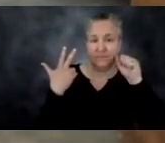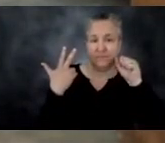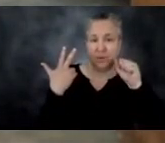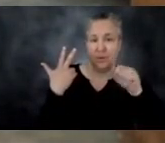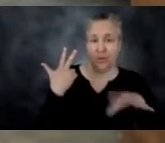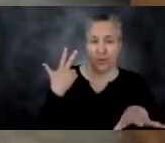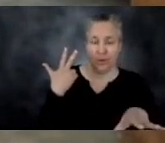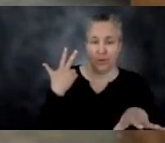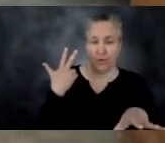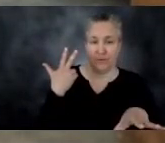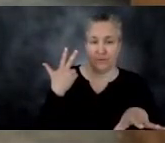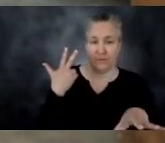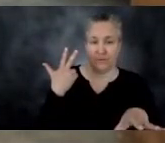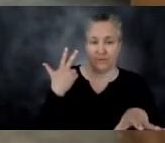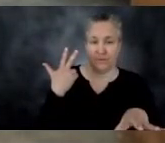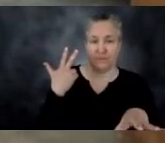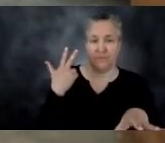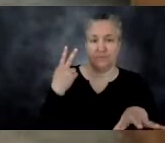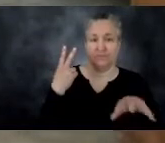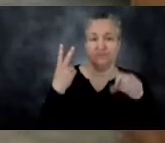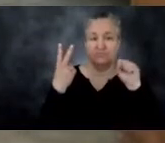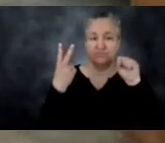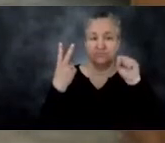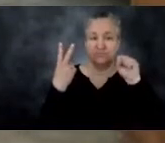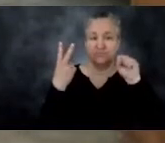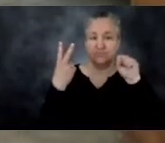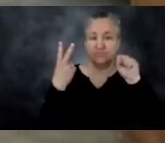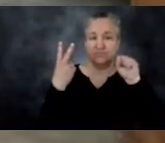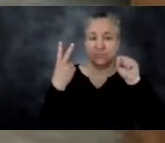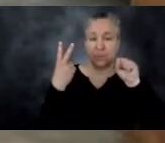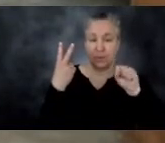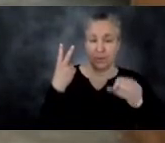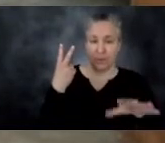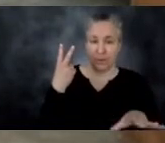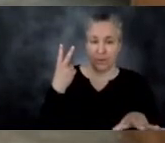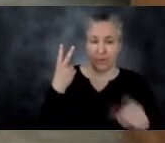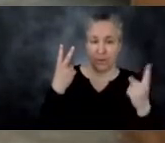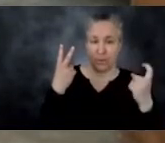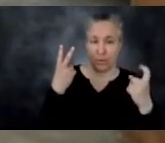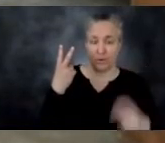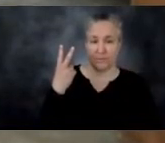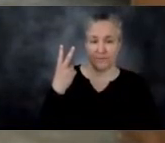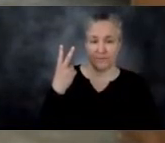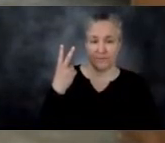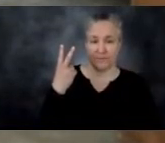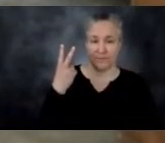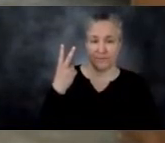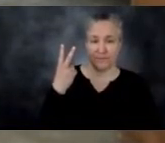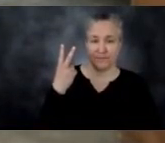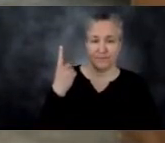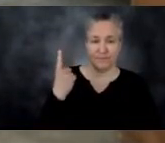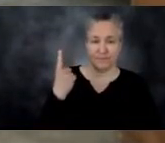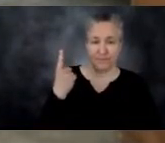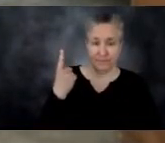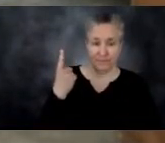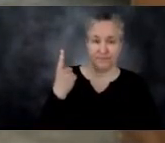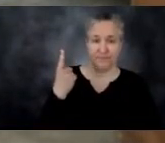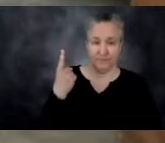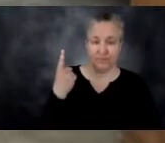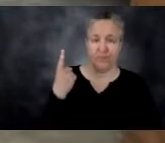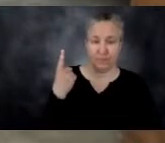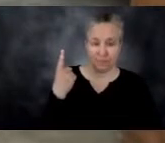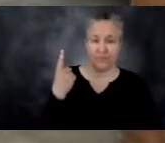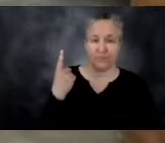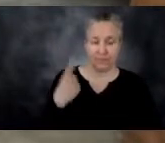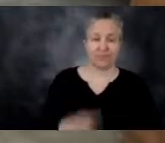and back up. Last two. Good. One more, guys. Back down